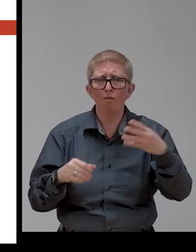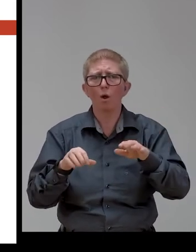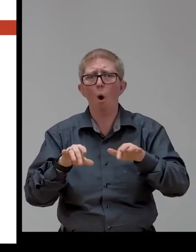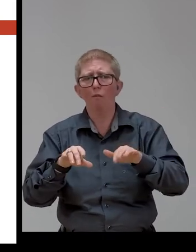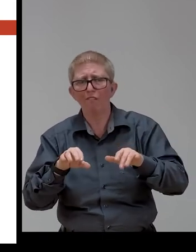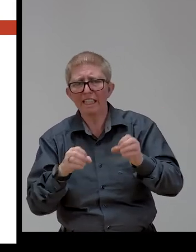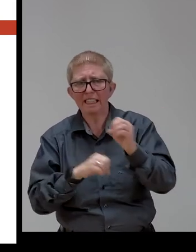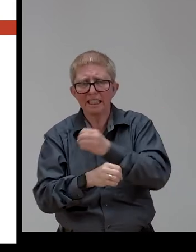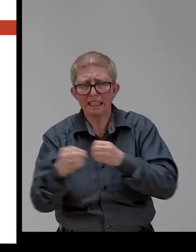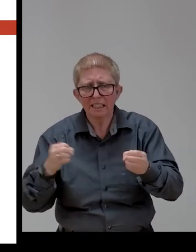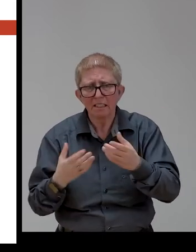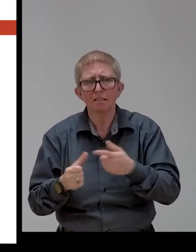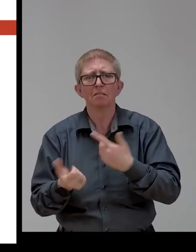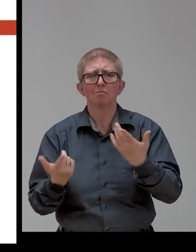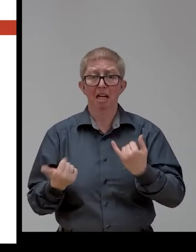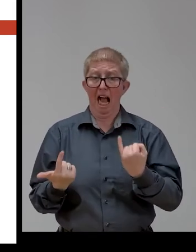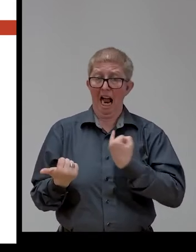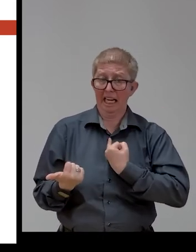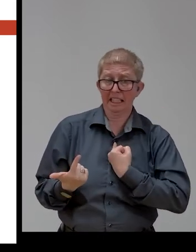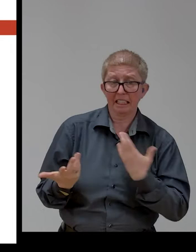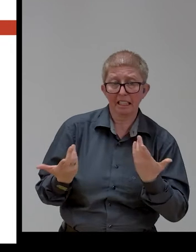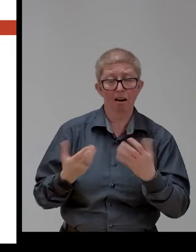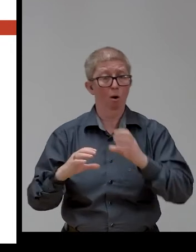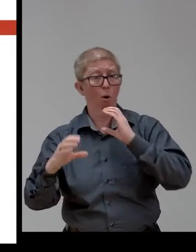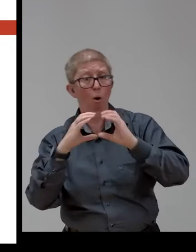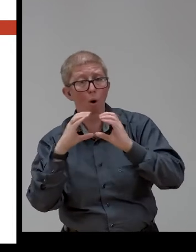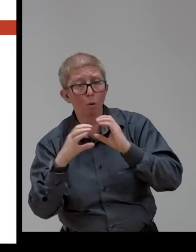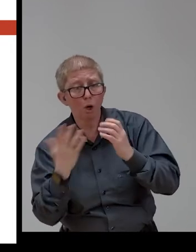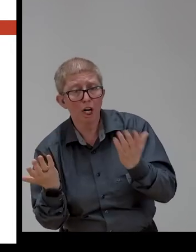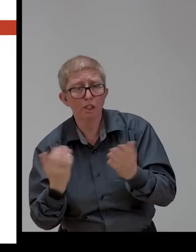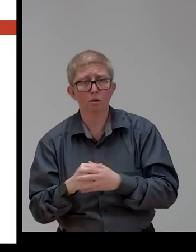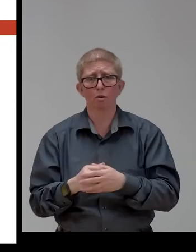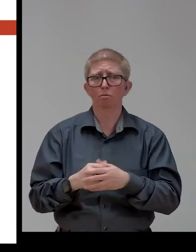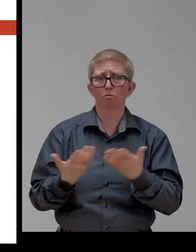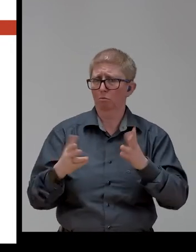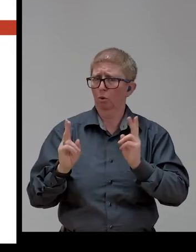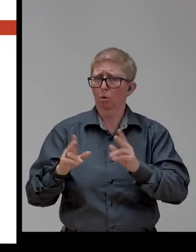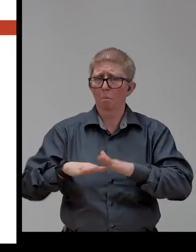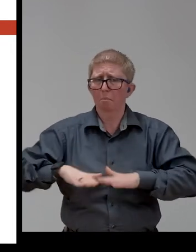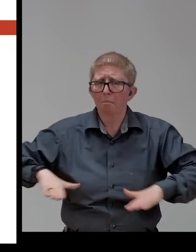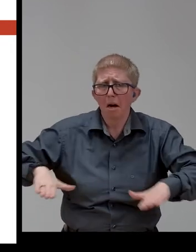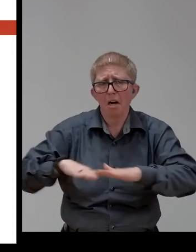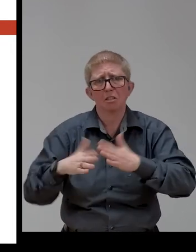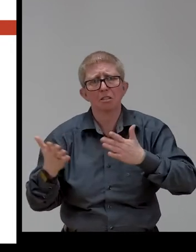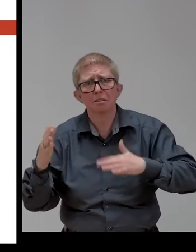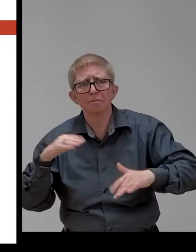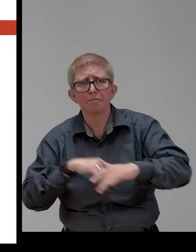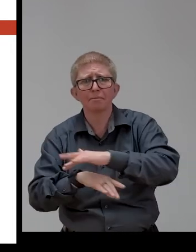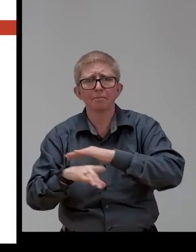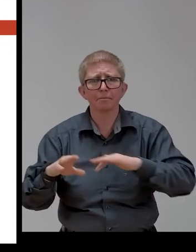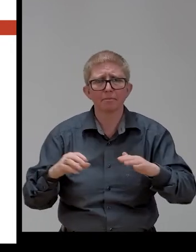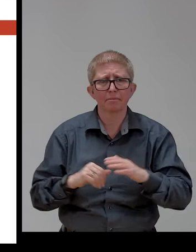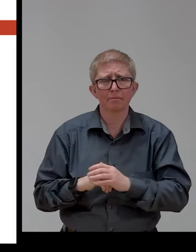citizenship and identity, communication and collaboration in digital environments, basic cybersecurity, social media,